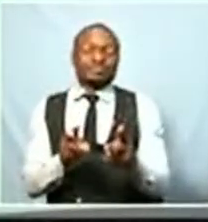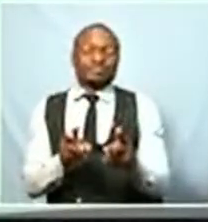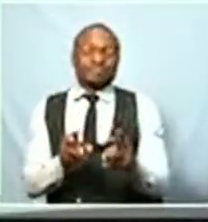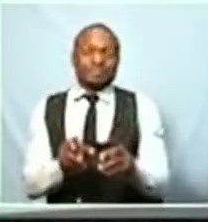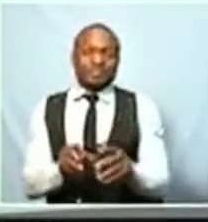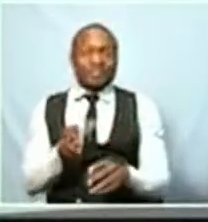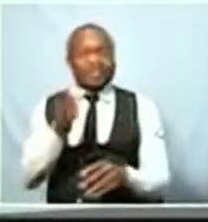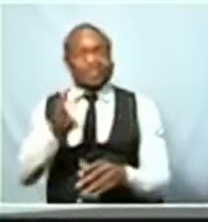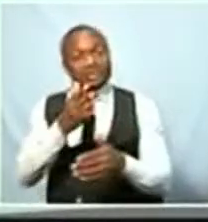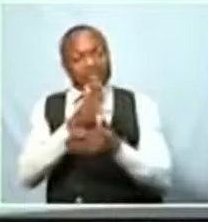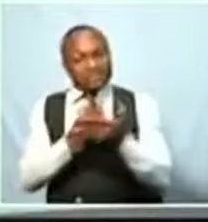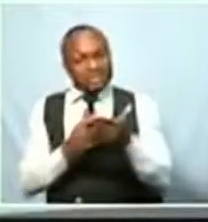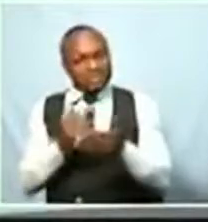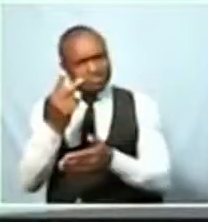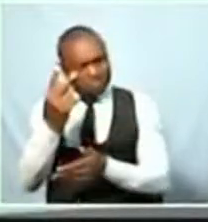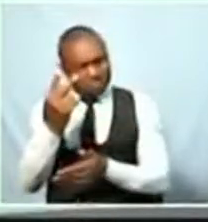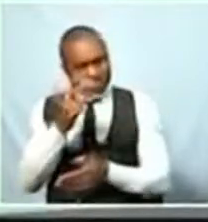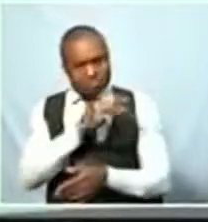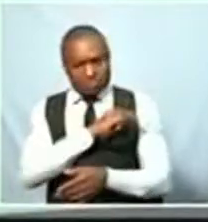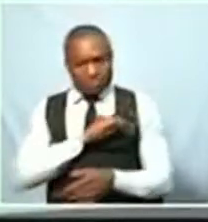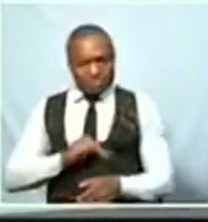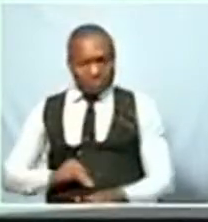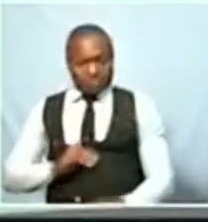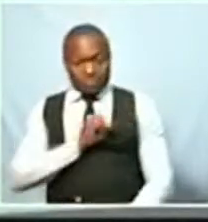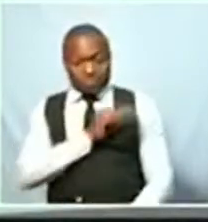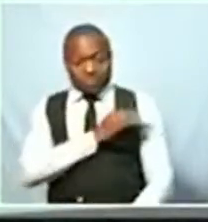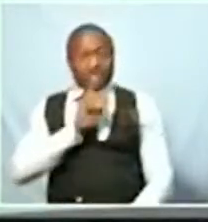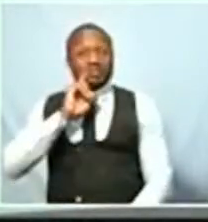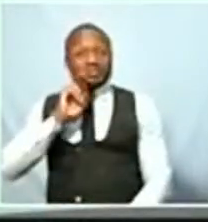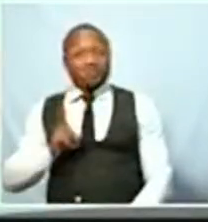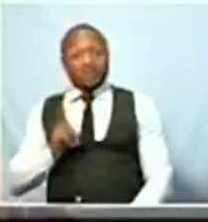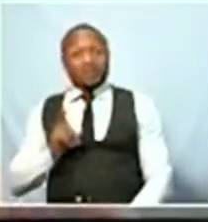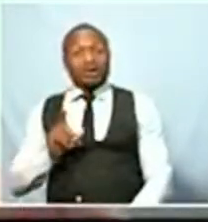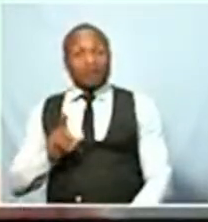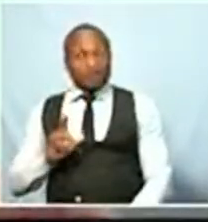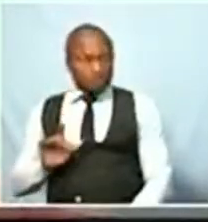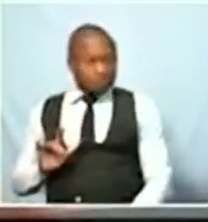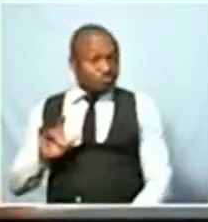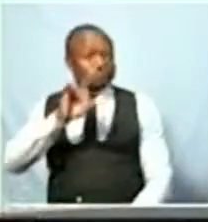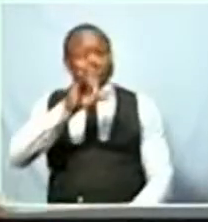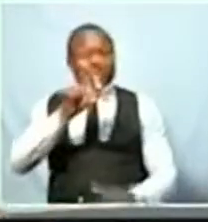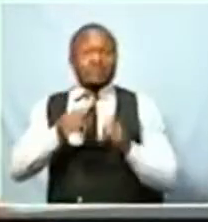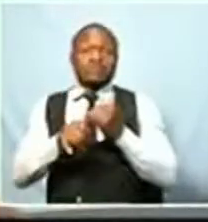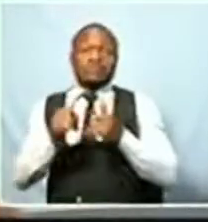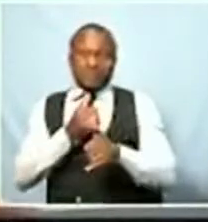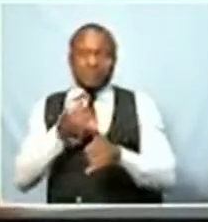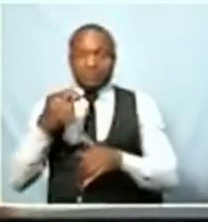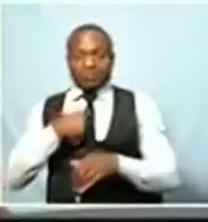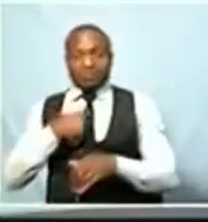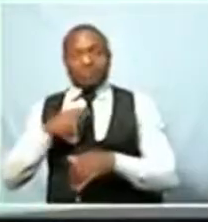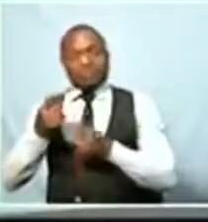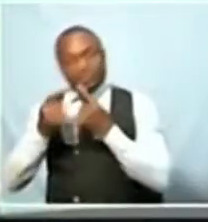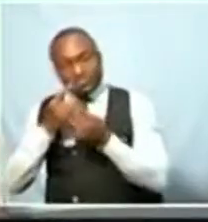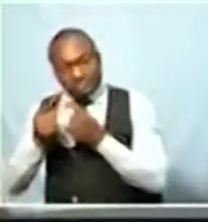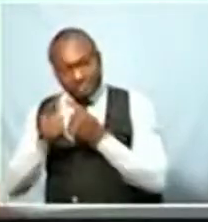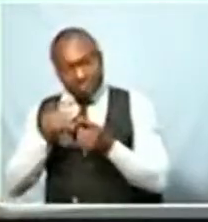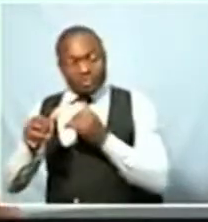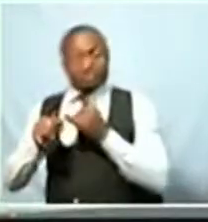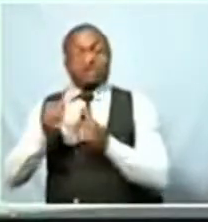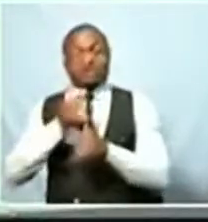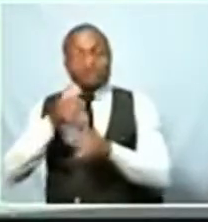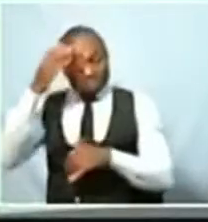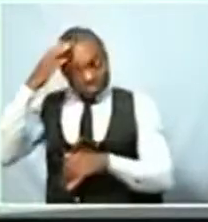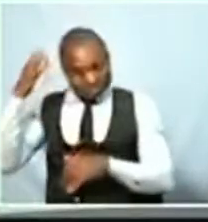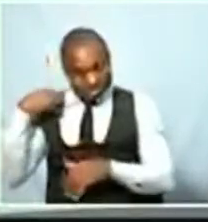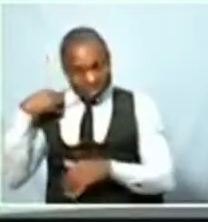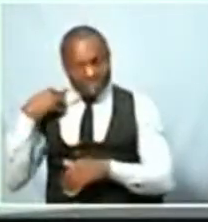there are some 2 members of staff who are supposed to go to the South African Audit Office. I've already liaised with the Auditor General of South Africa just to go and see how the model